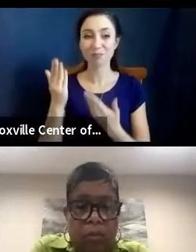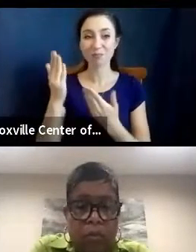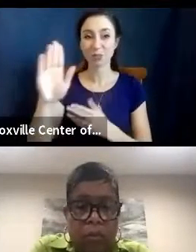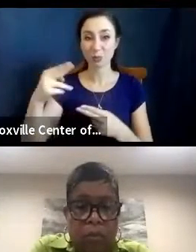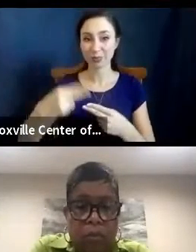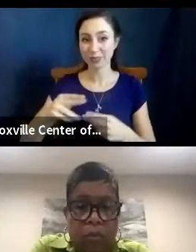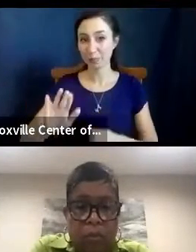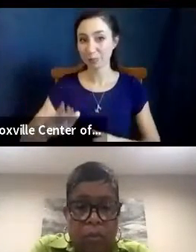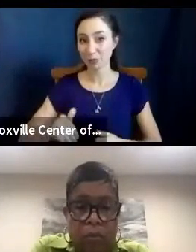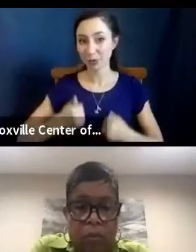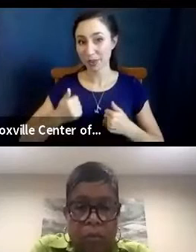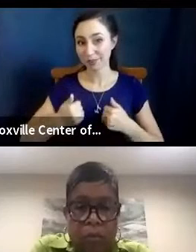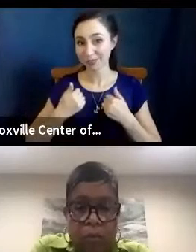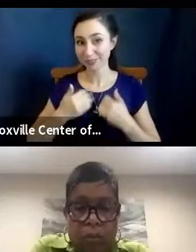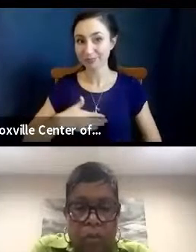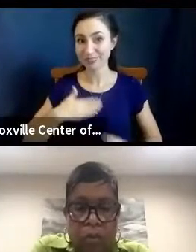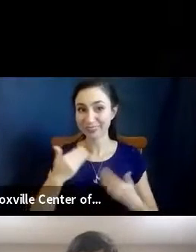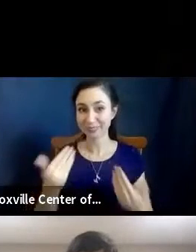your address.